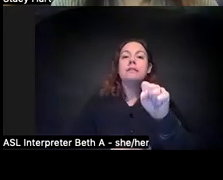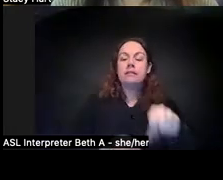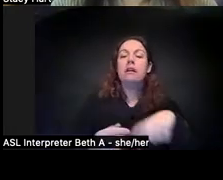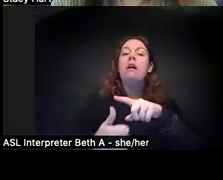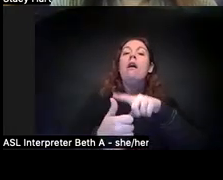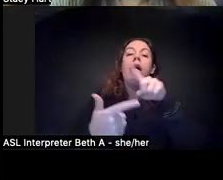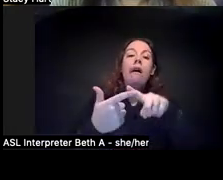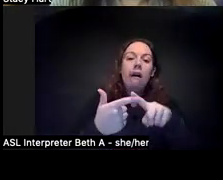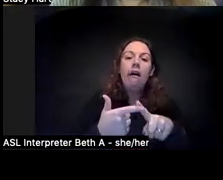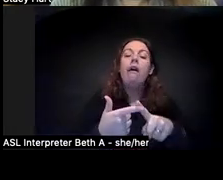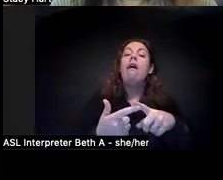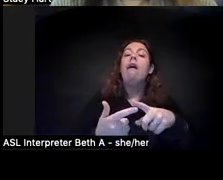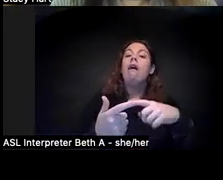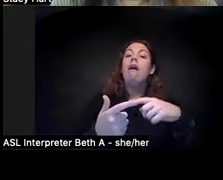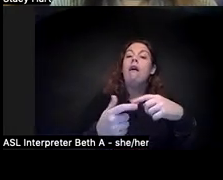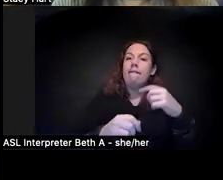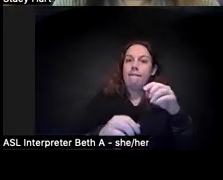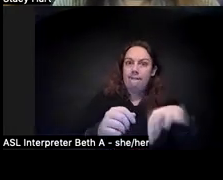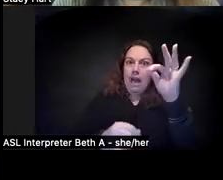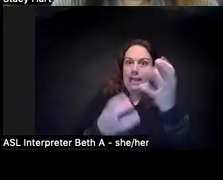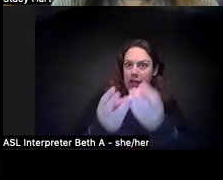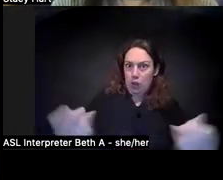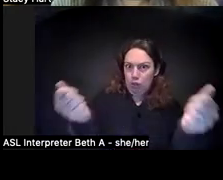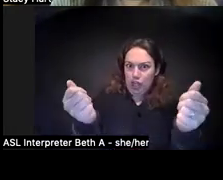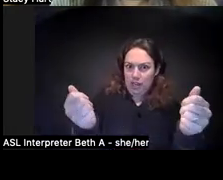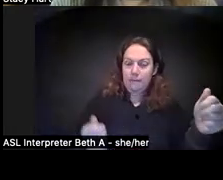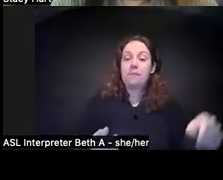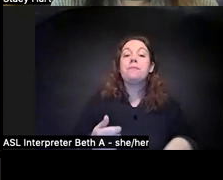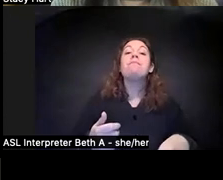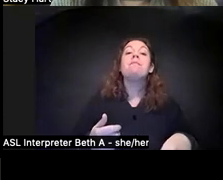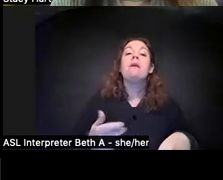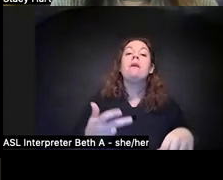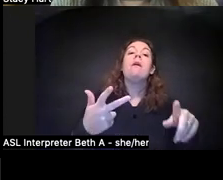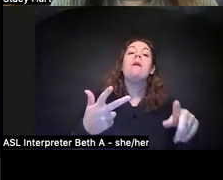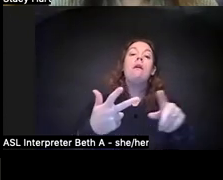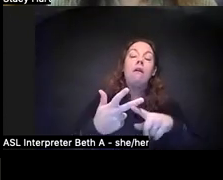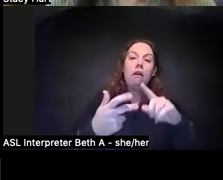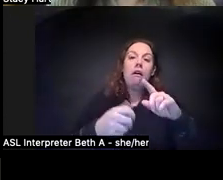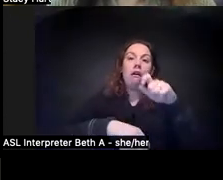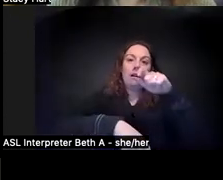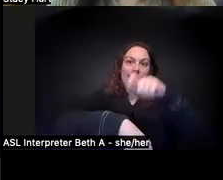would also recommend including a line item for estimated cost.